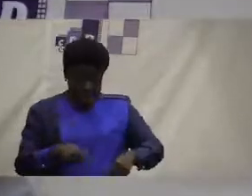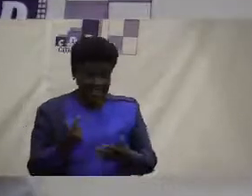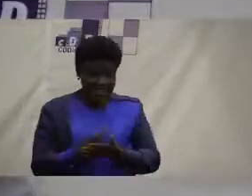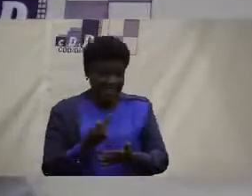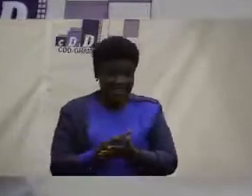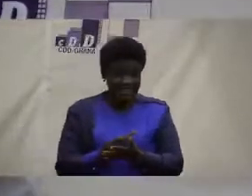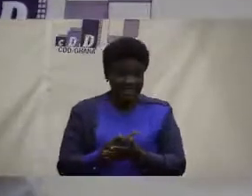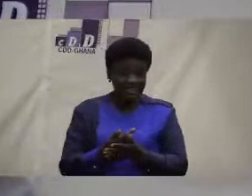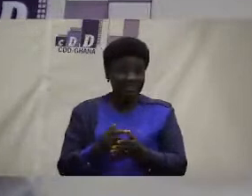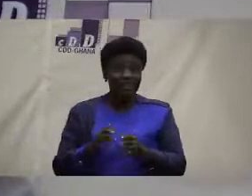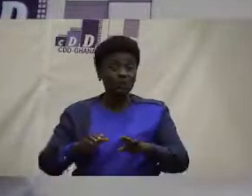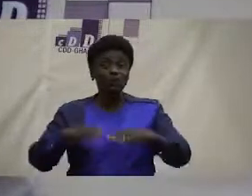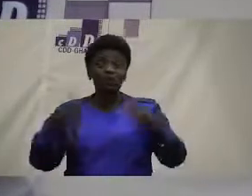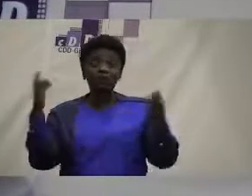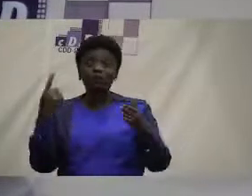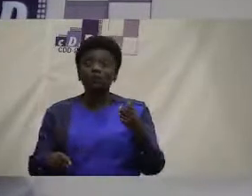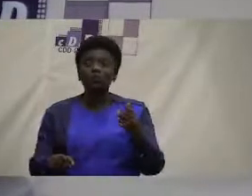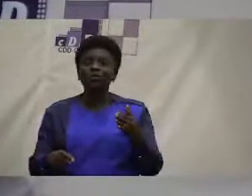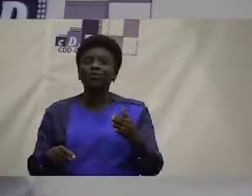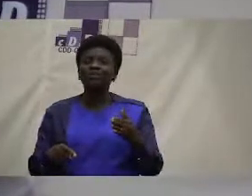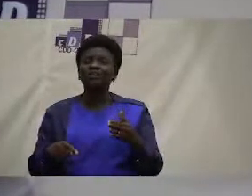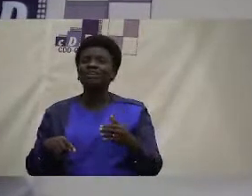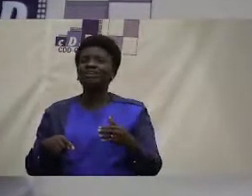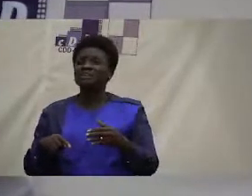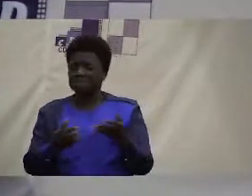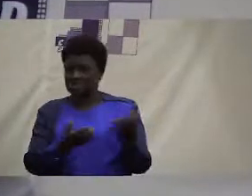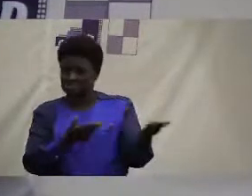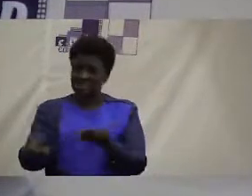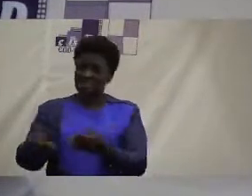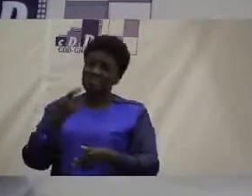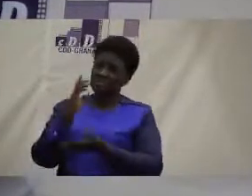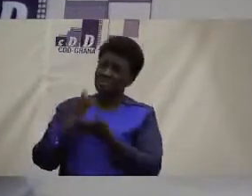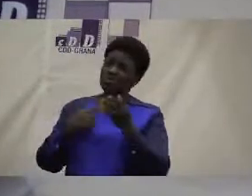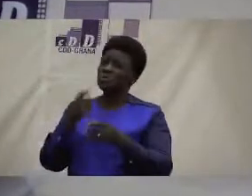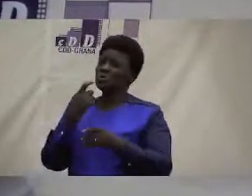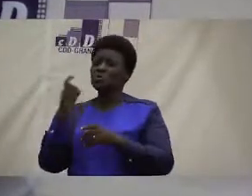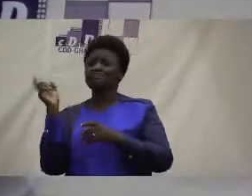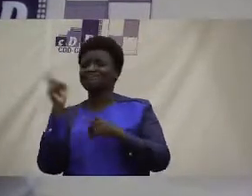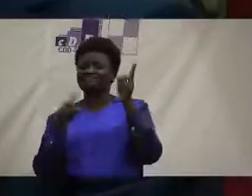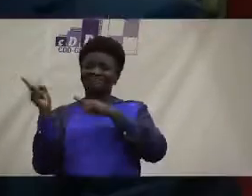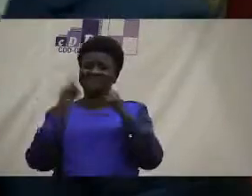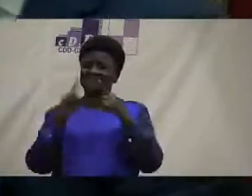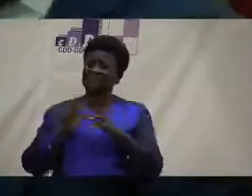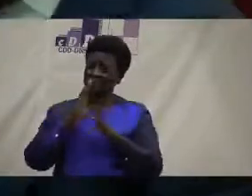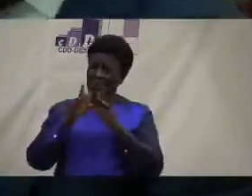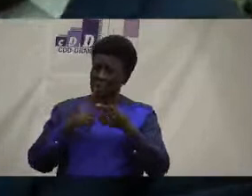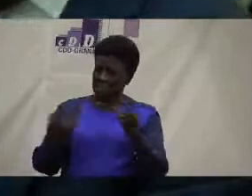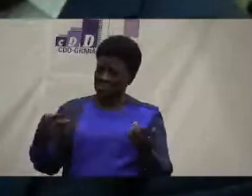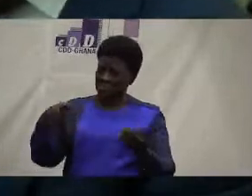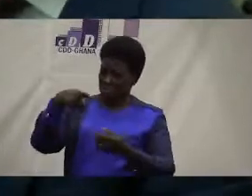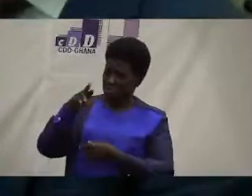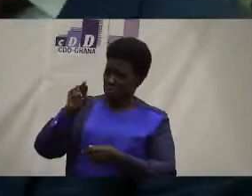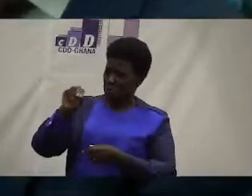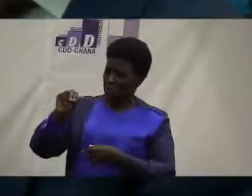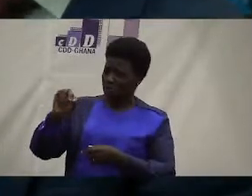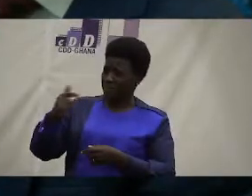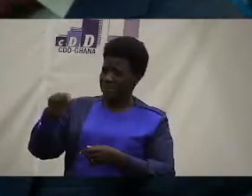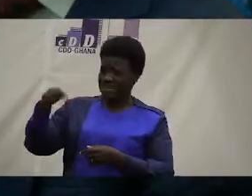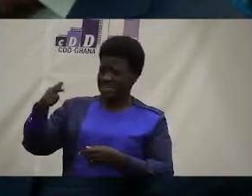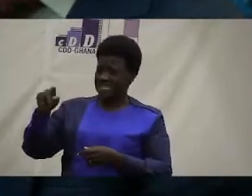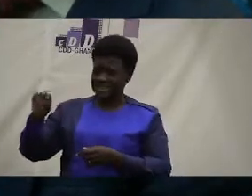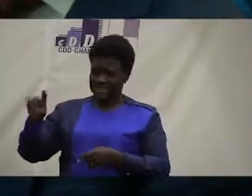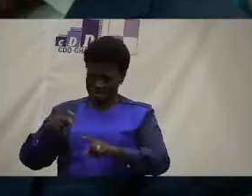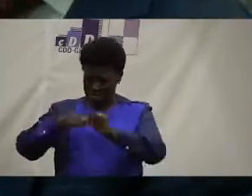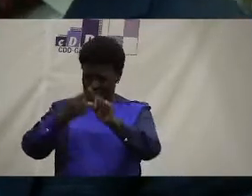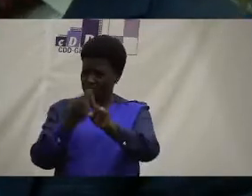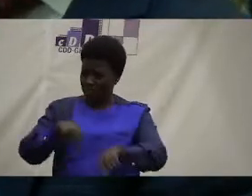they transposed the propaganda secretary to Kano, a state in northern Nigeria. They came to learn from Ghana, and